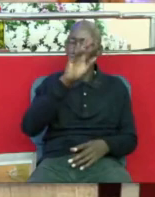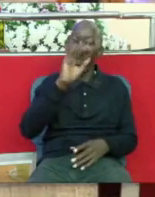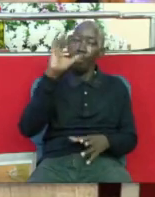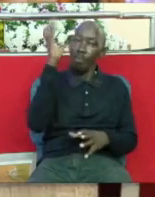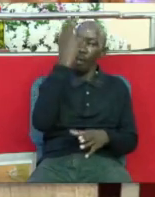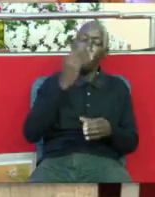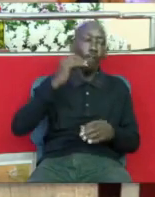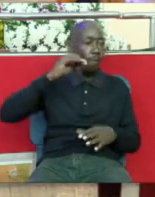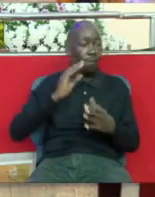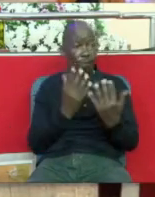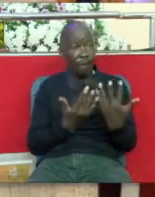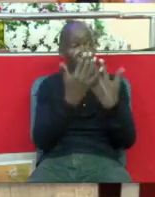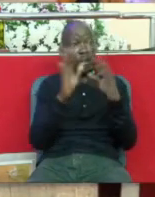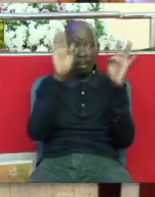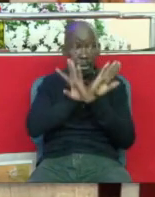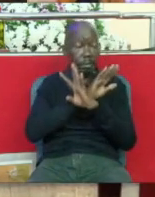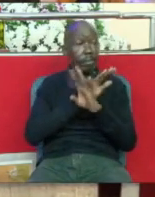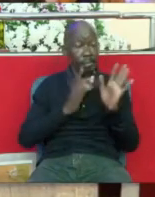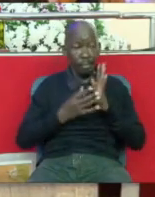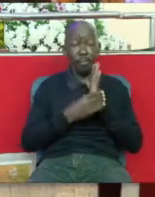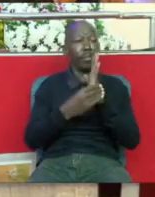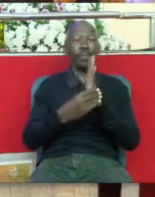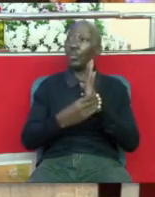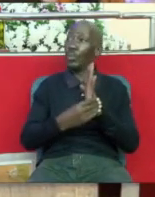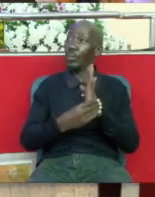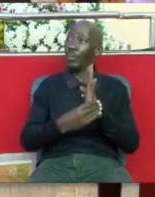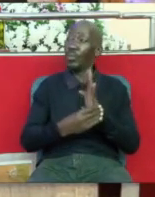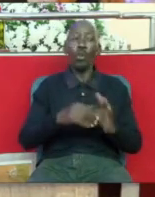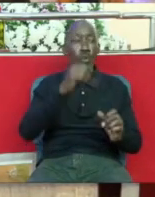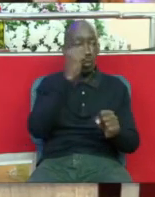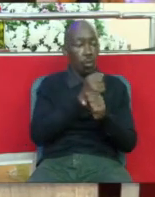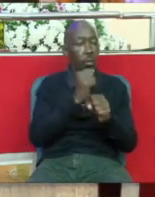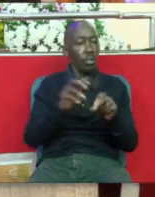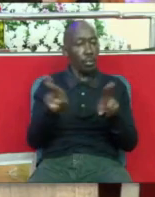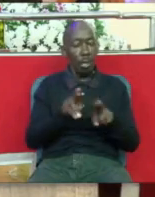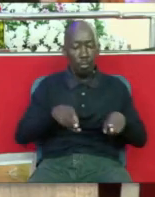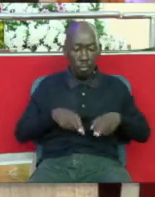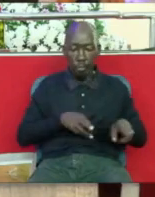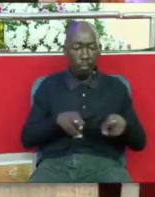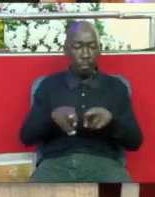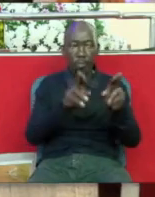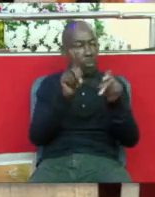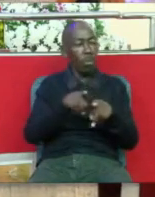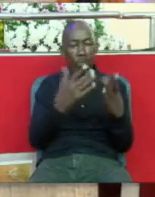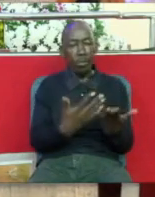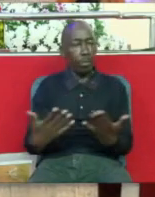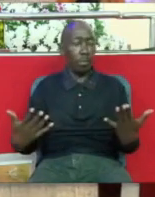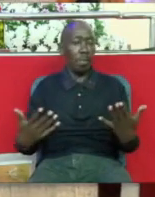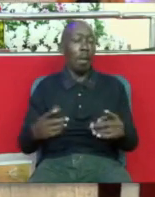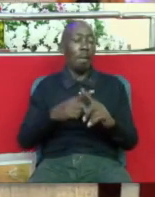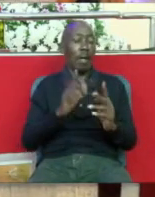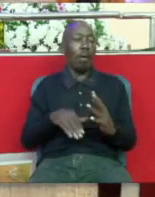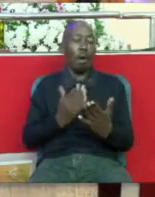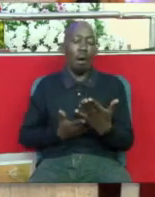of fire by night. Palikuwa na ngome ya moto usiku. They were doing the same routine. Na walikuwa wanafanya yale yale mambo. But then they arrived